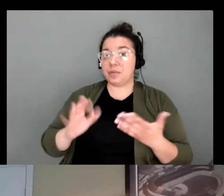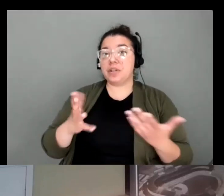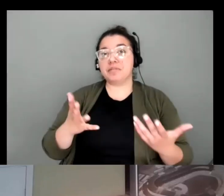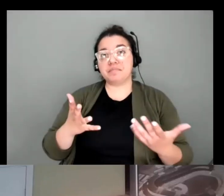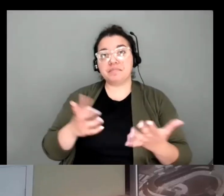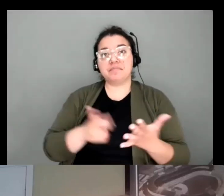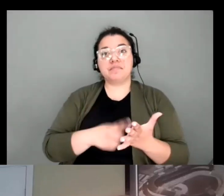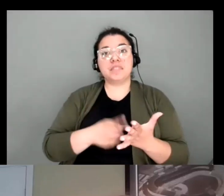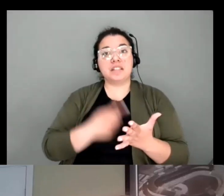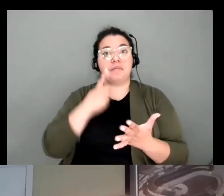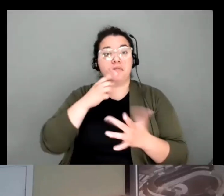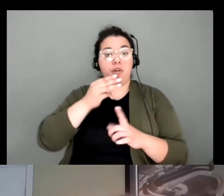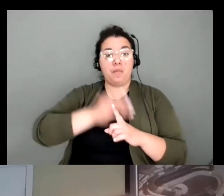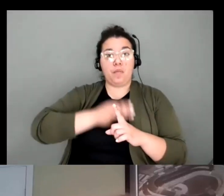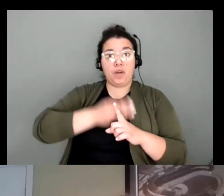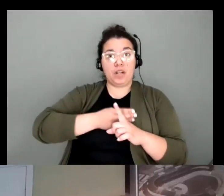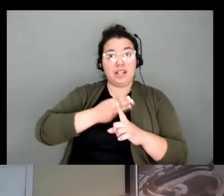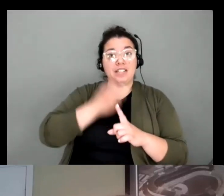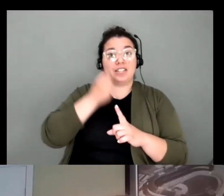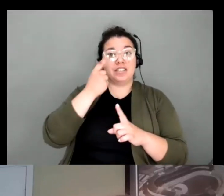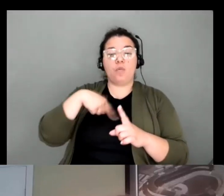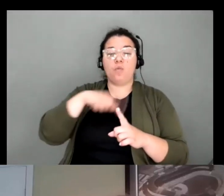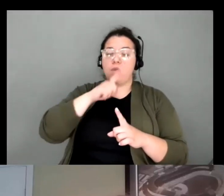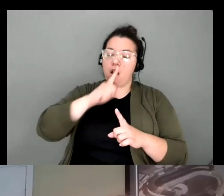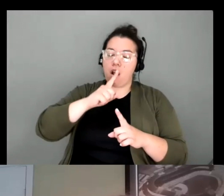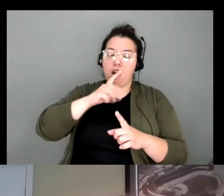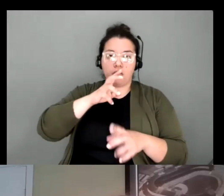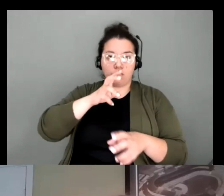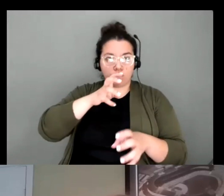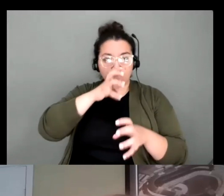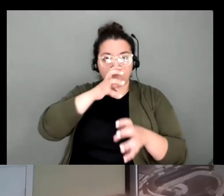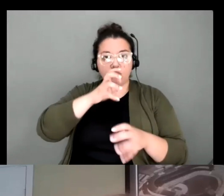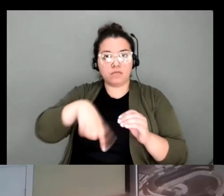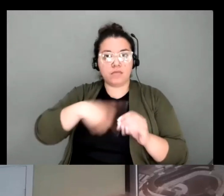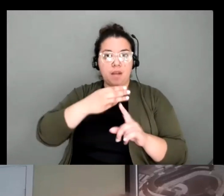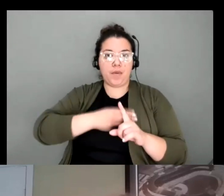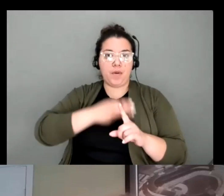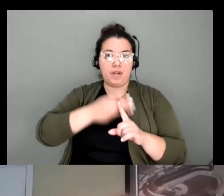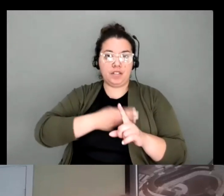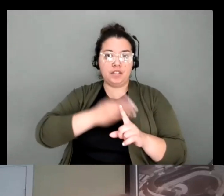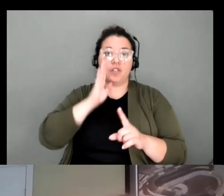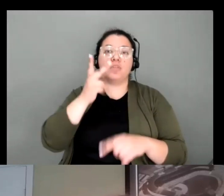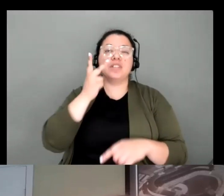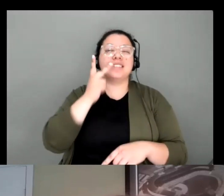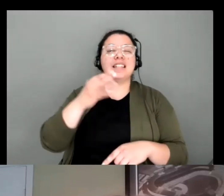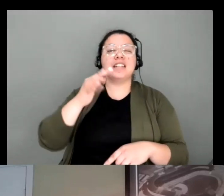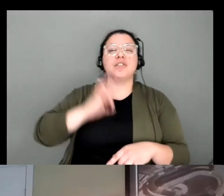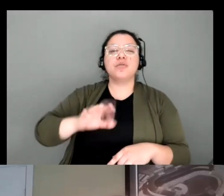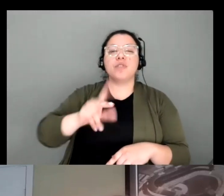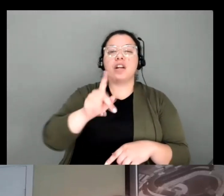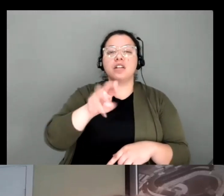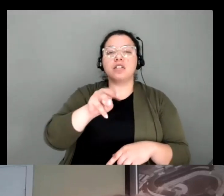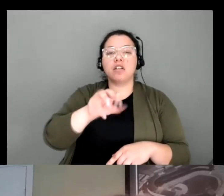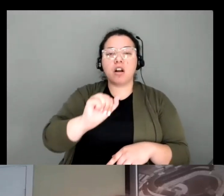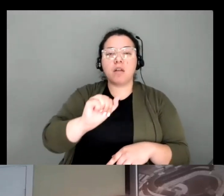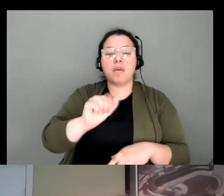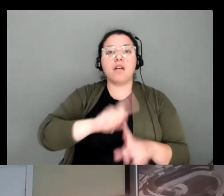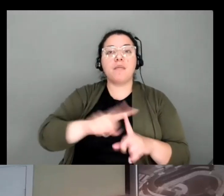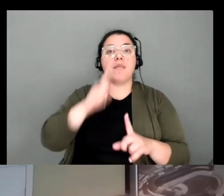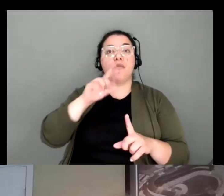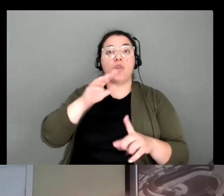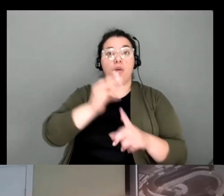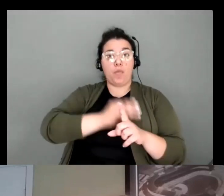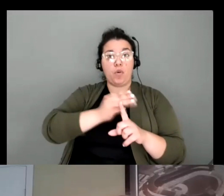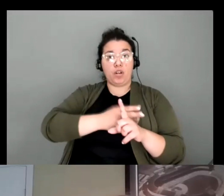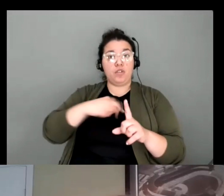we're toughest on all the credit scores. There's all different ways out there. You'll see Credit Karma and all the other ones. But for mortgages, we look at a true